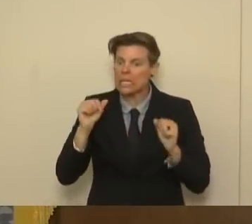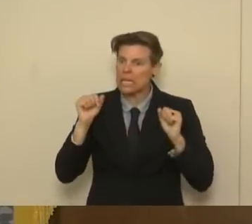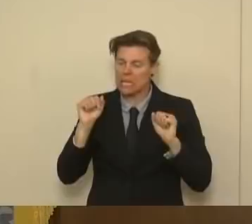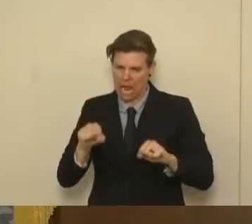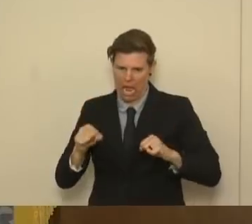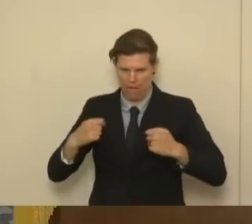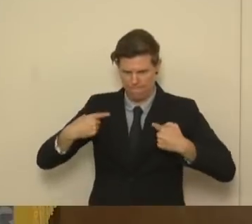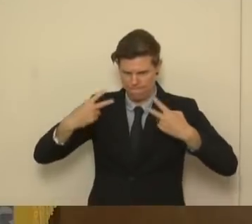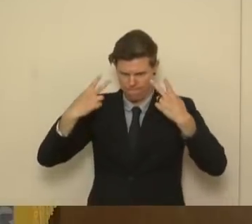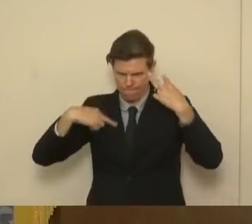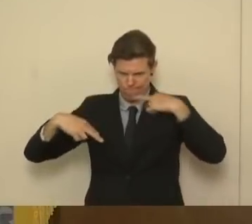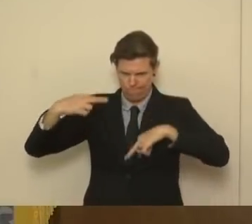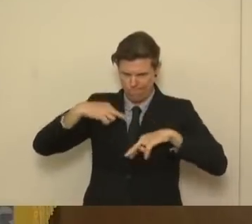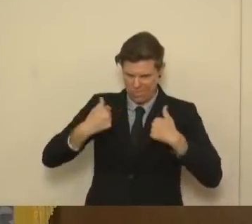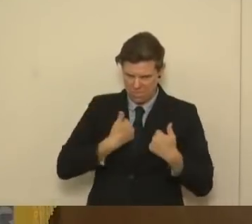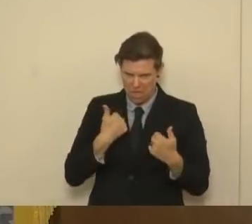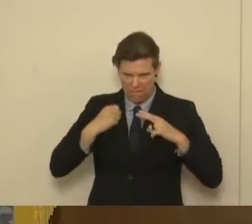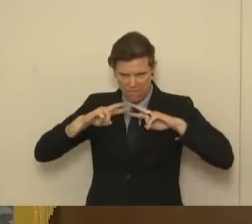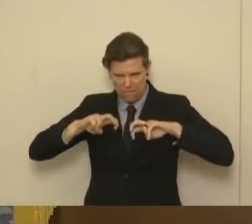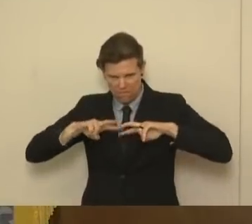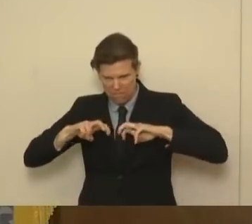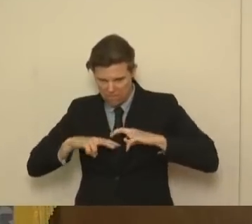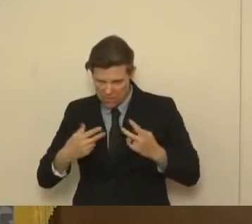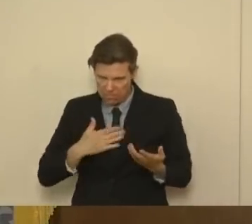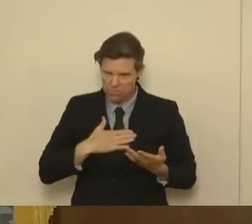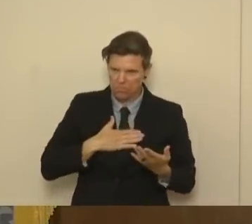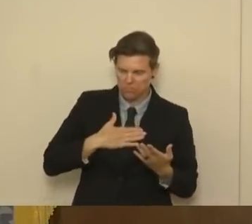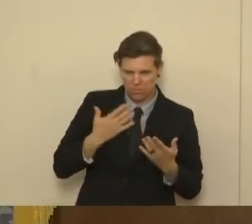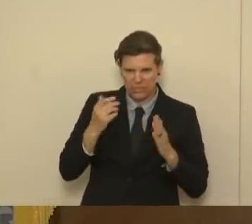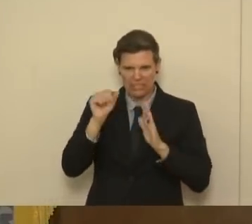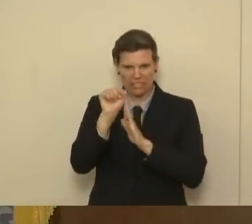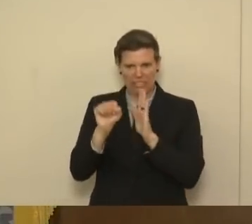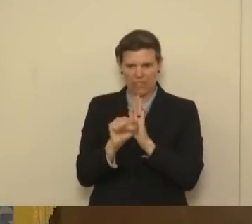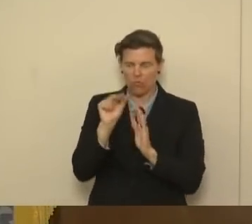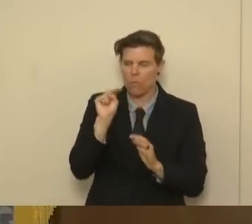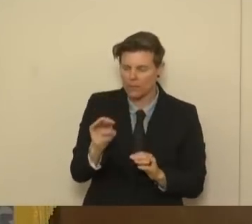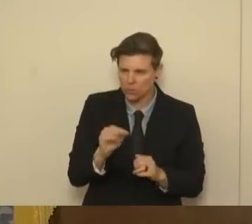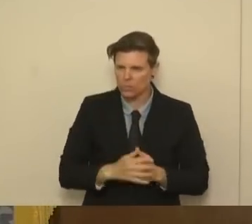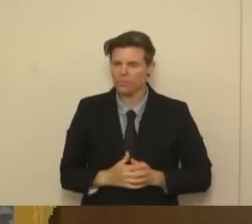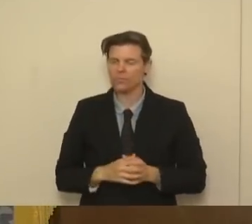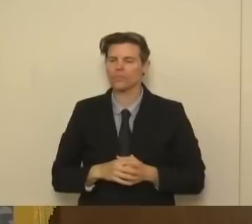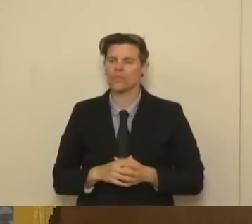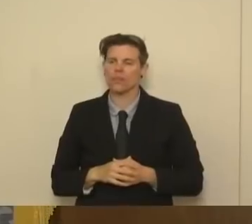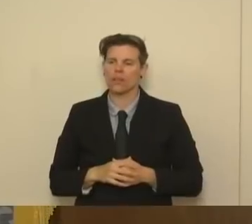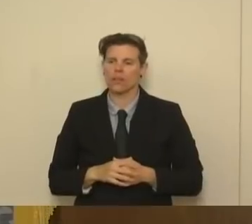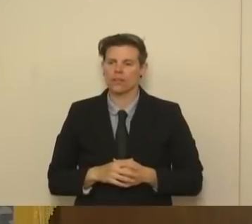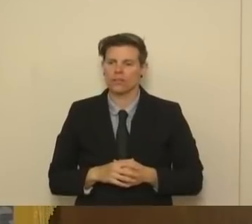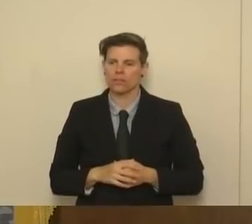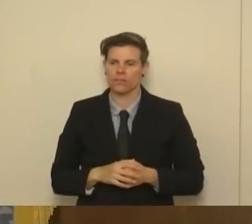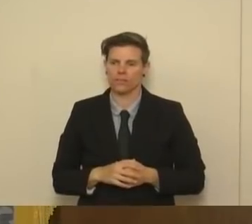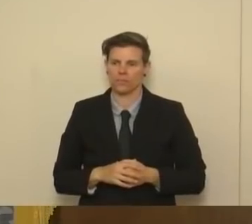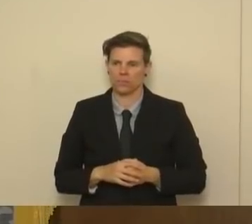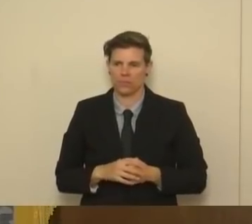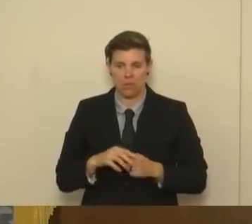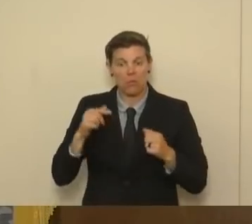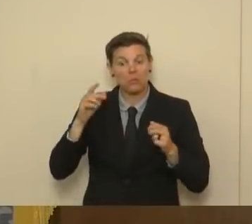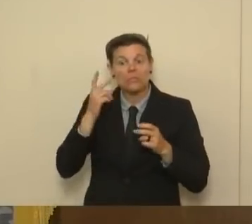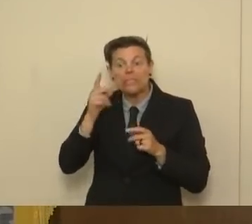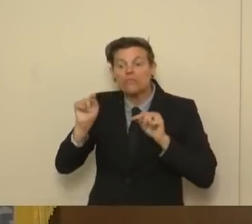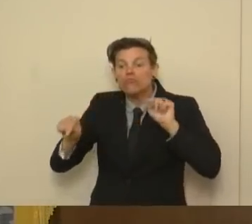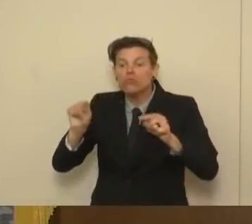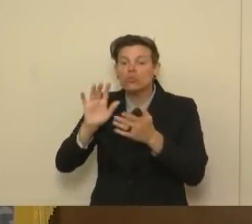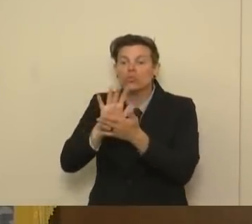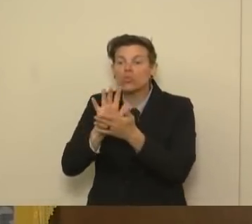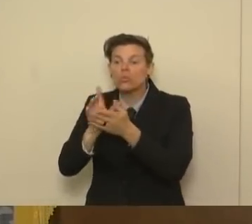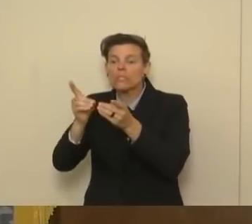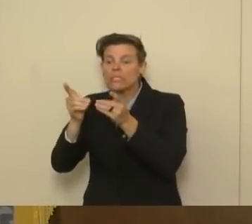rates, but it will also give us an opportunity to see how things are going in other school districts and to compare their COVID-safe practices